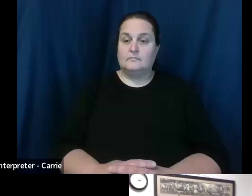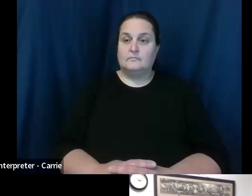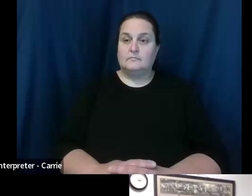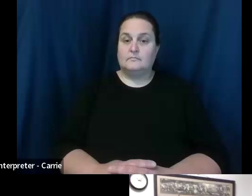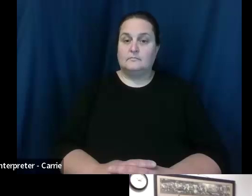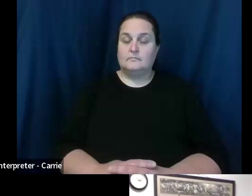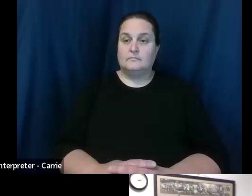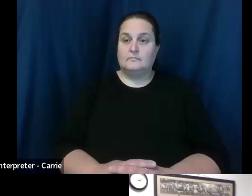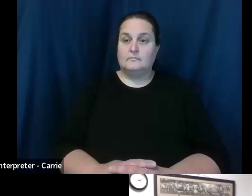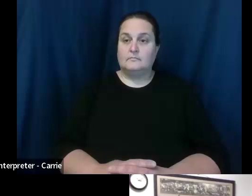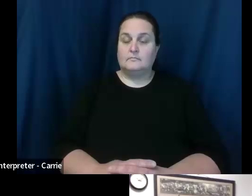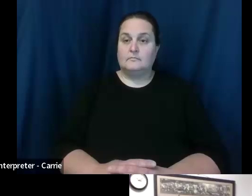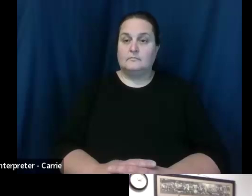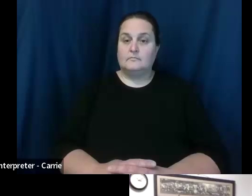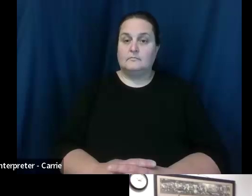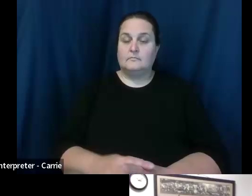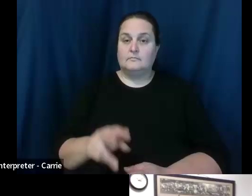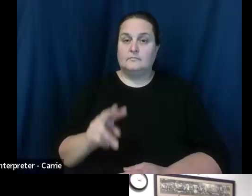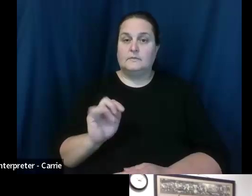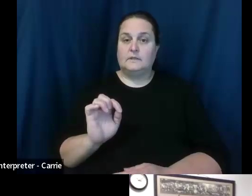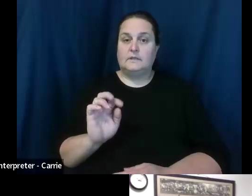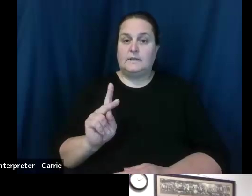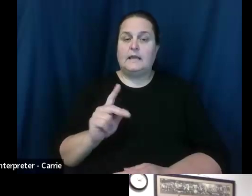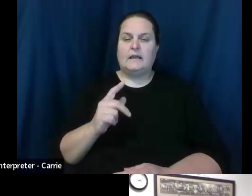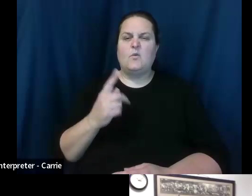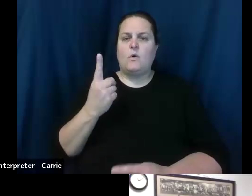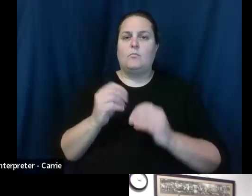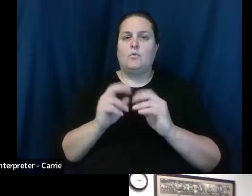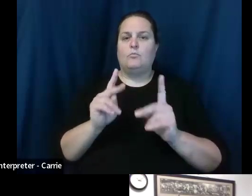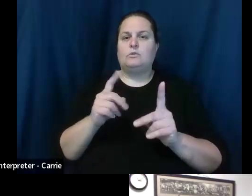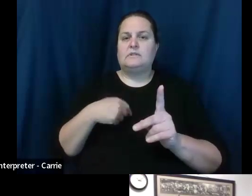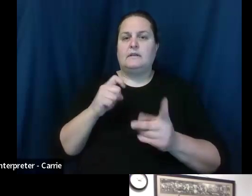Well, I've got one more person I want to help here.